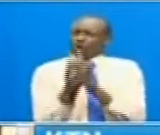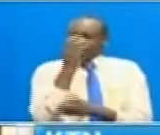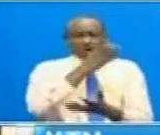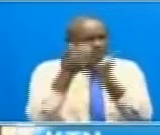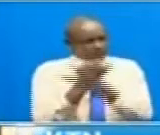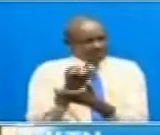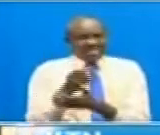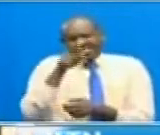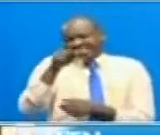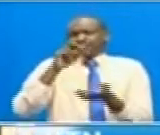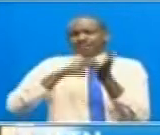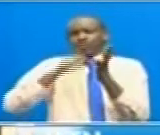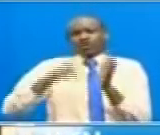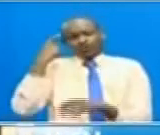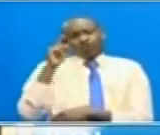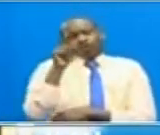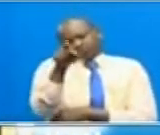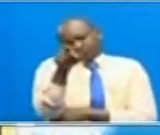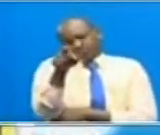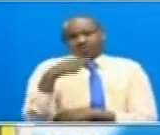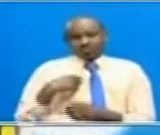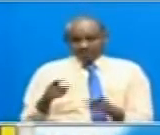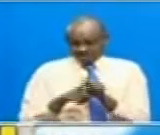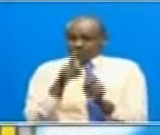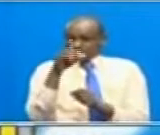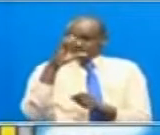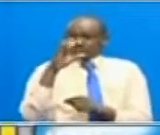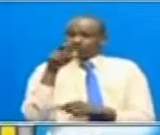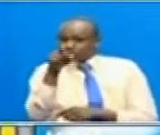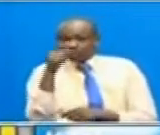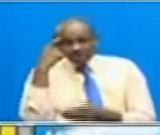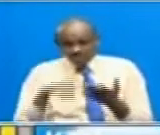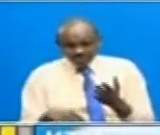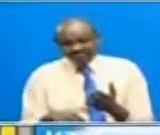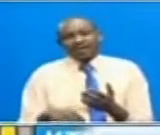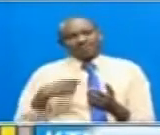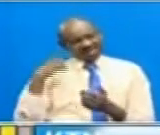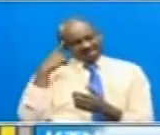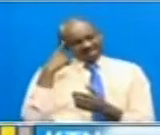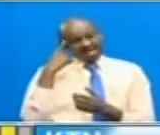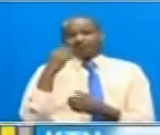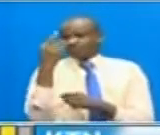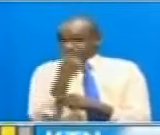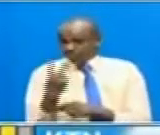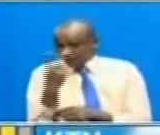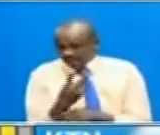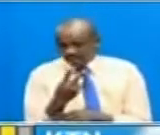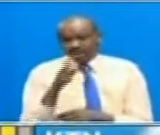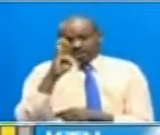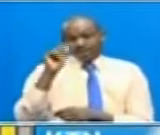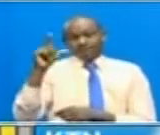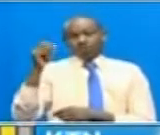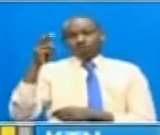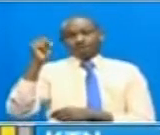what does this mean for investment companies like Centum? The outlook for Kenya is great. In February, Bloomberg